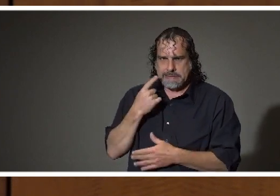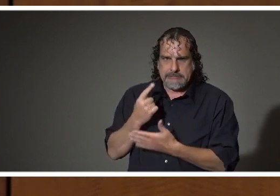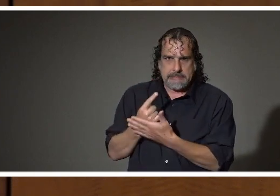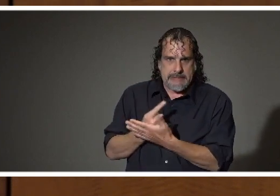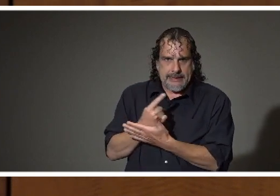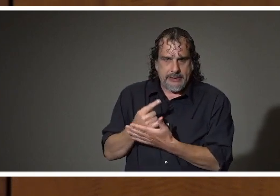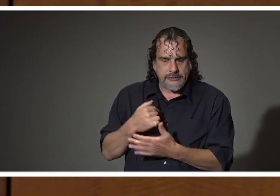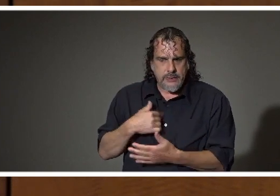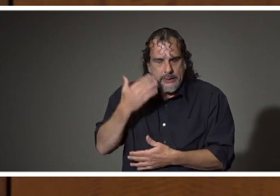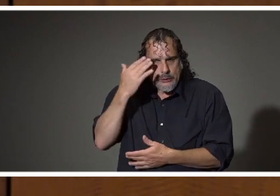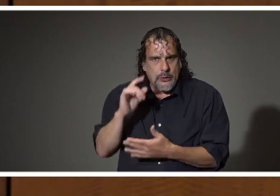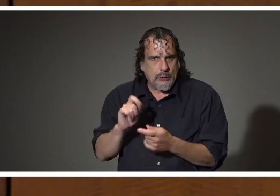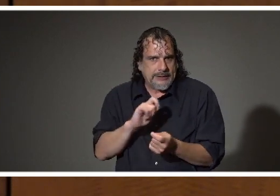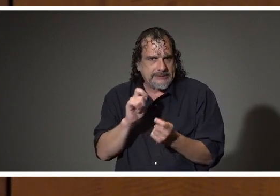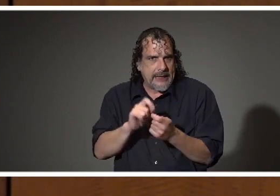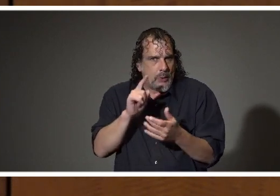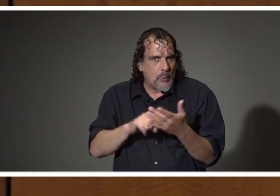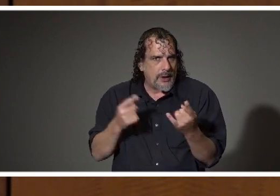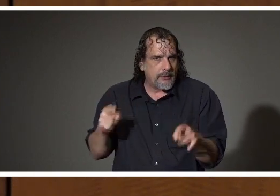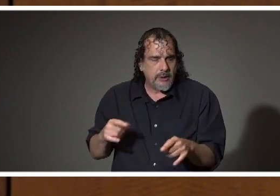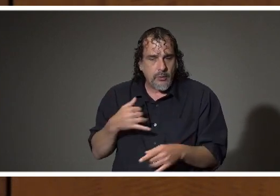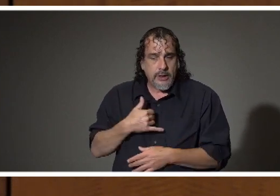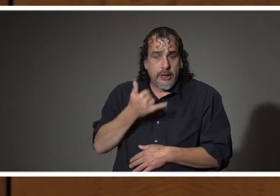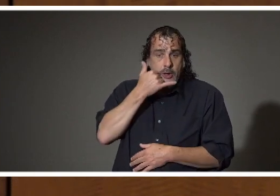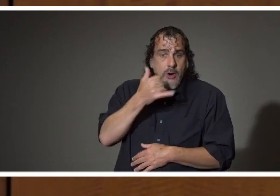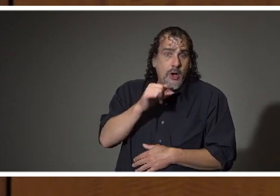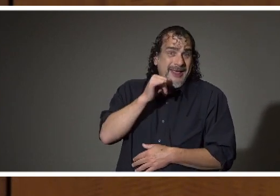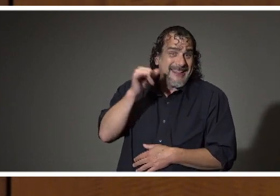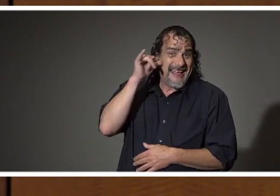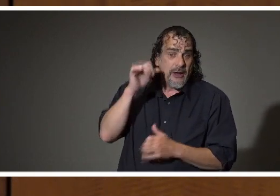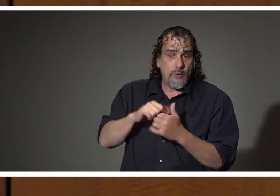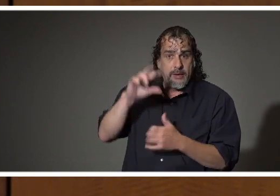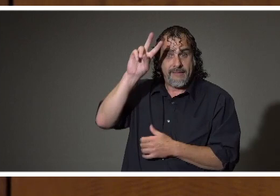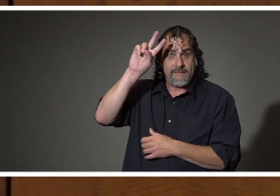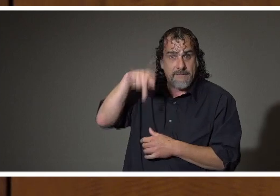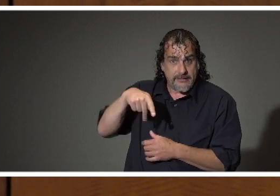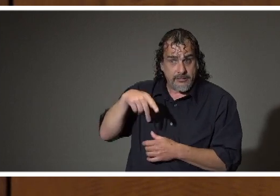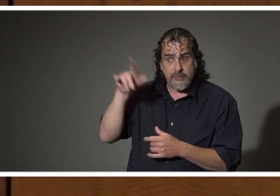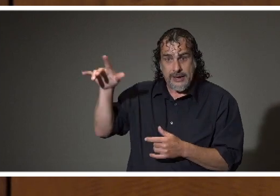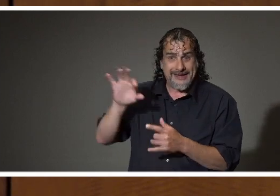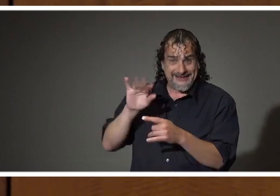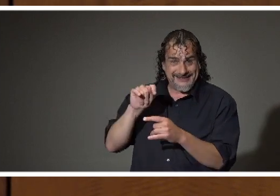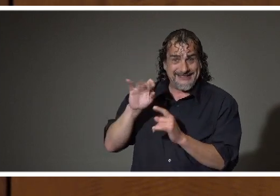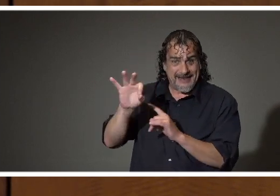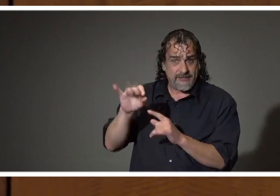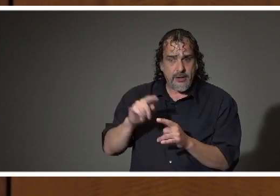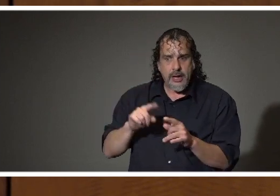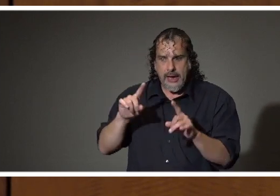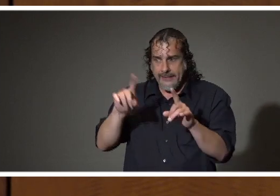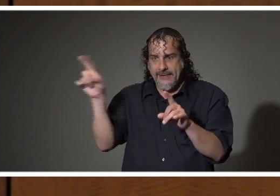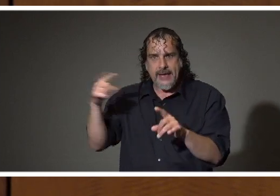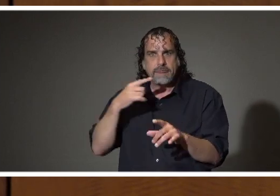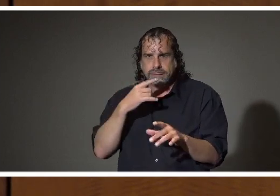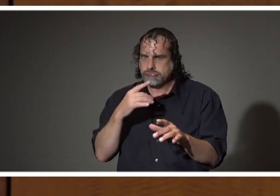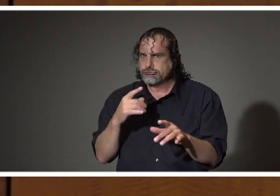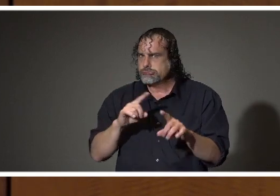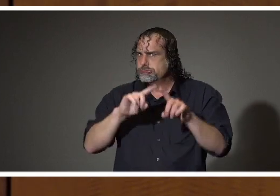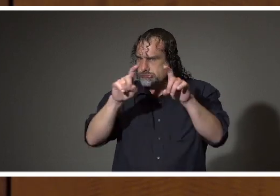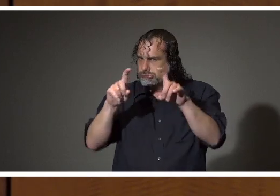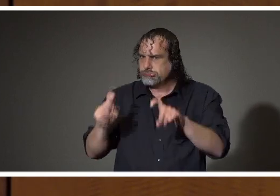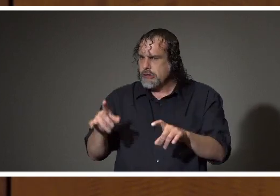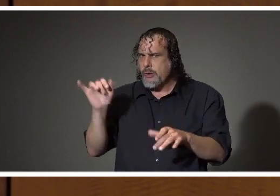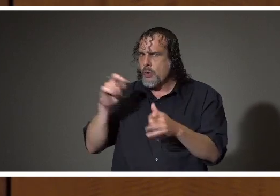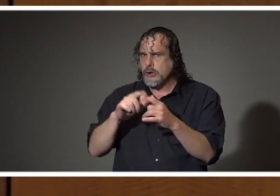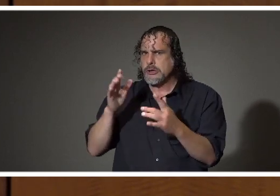yet. We had a call yesterday with Vice President Pence and the Coronavirus Task Force in which testing was